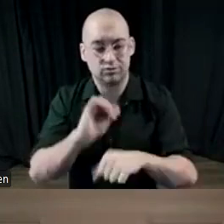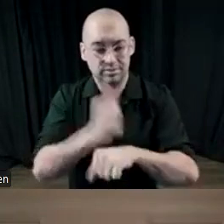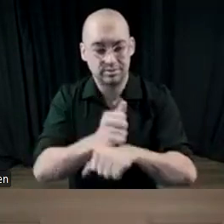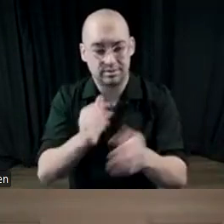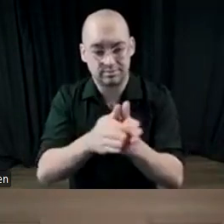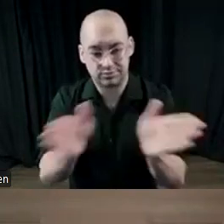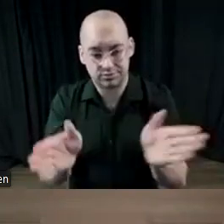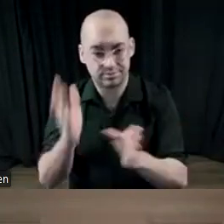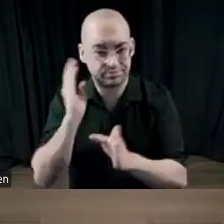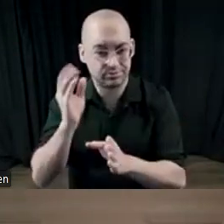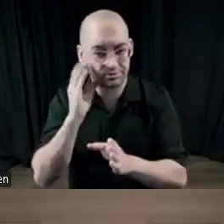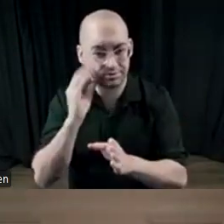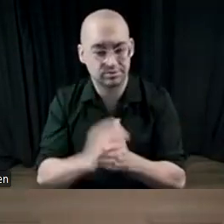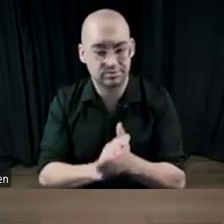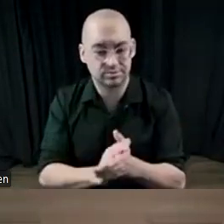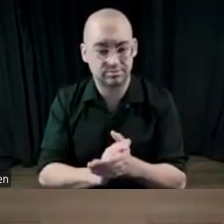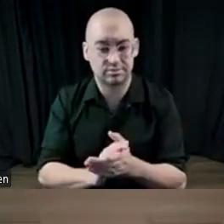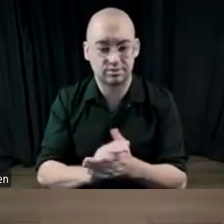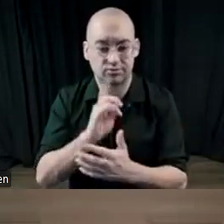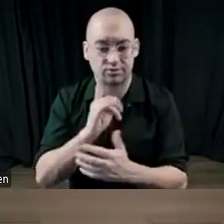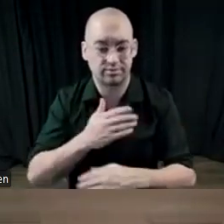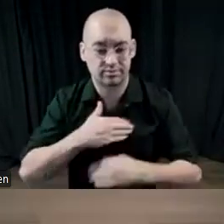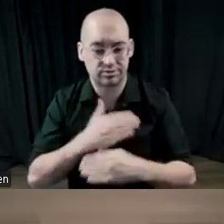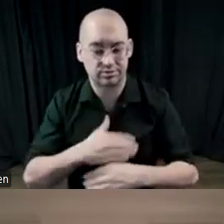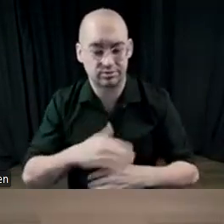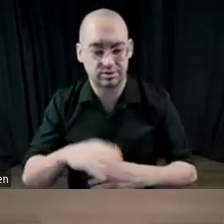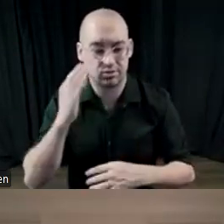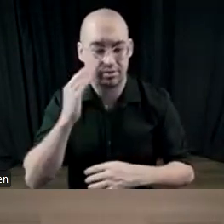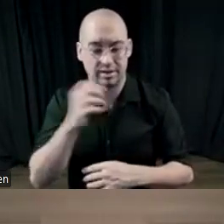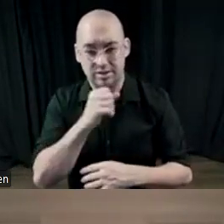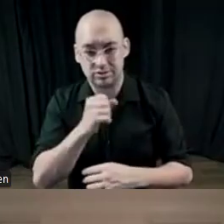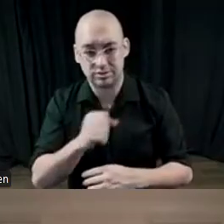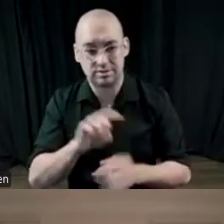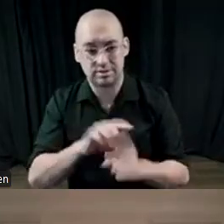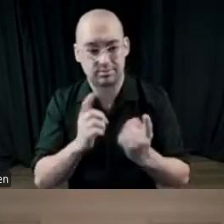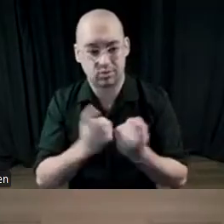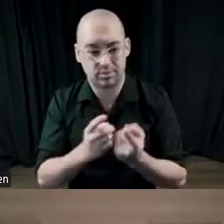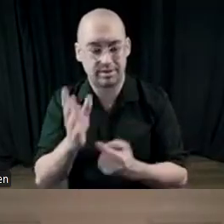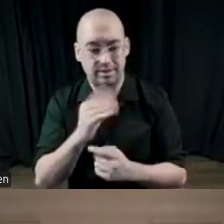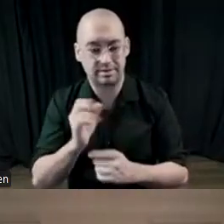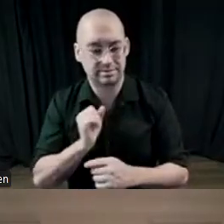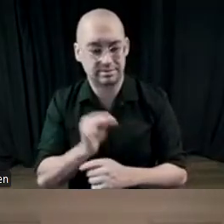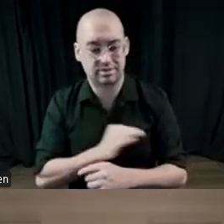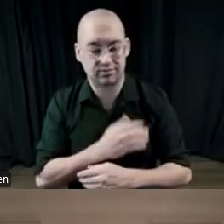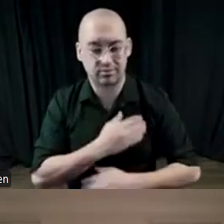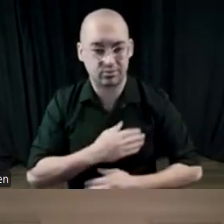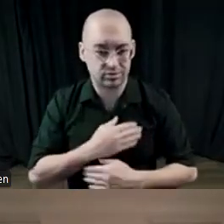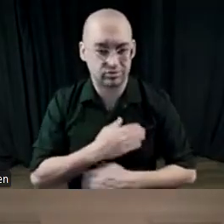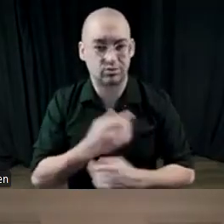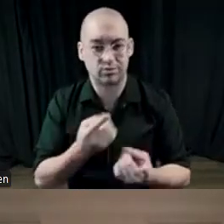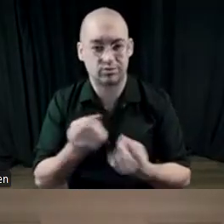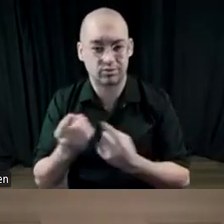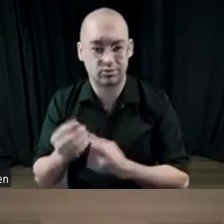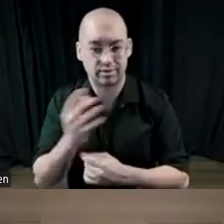I'm just incredibly grateful. I know that aging is great, Department of Aging and their staff are grateful for all that we do, and